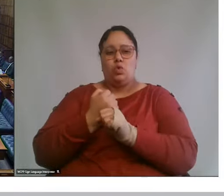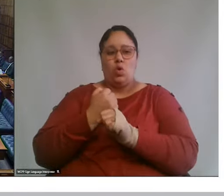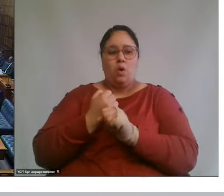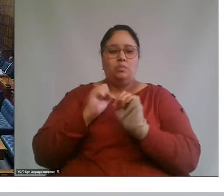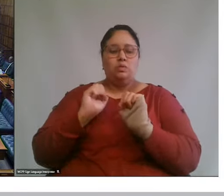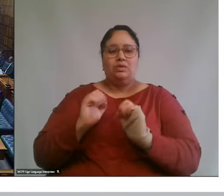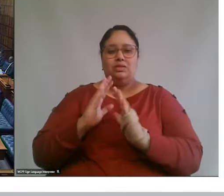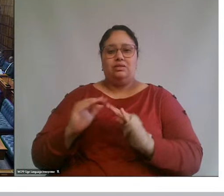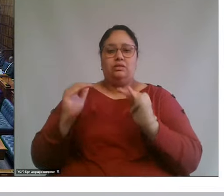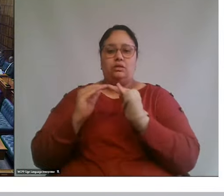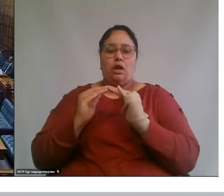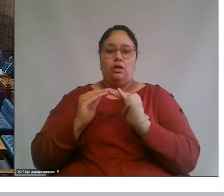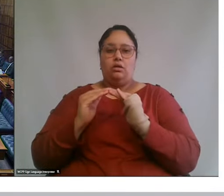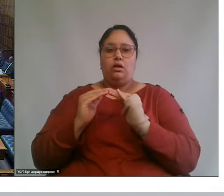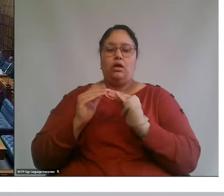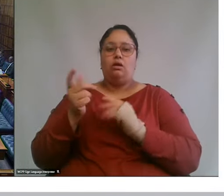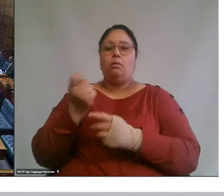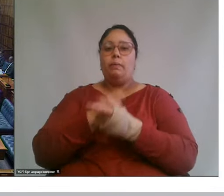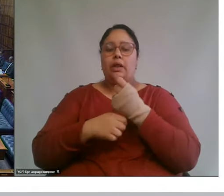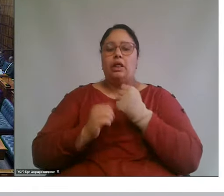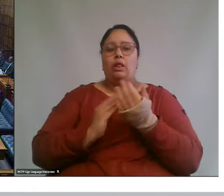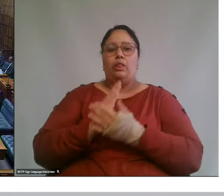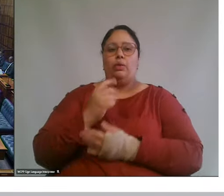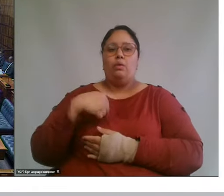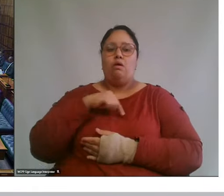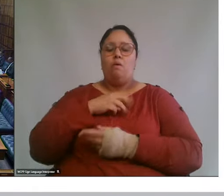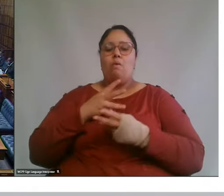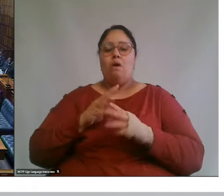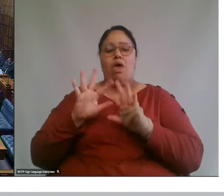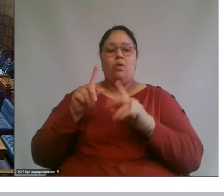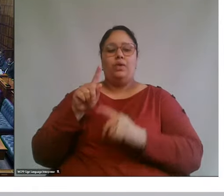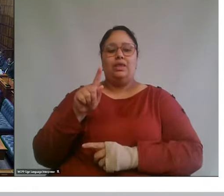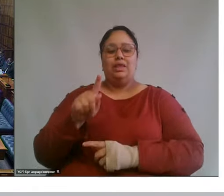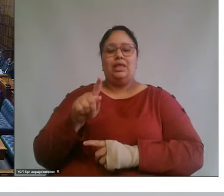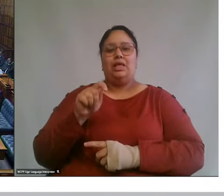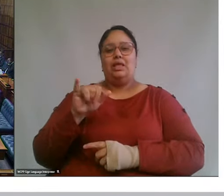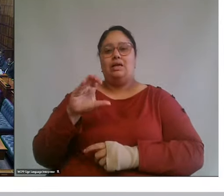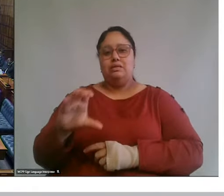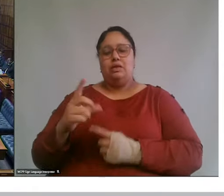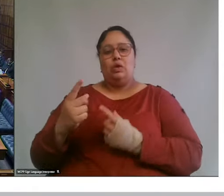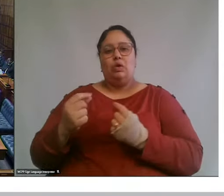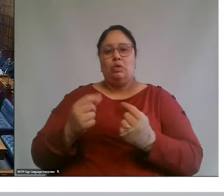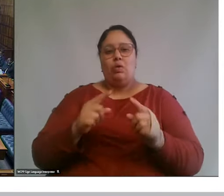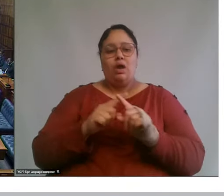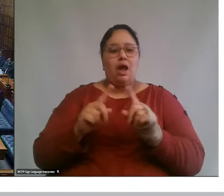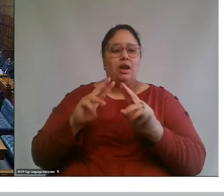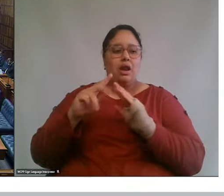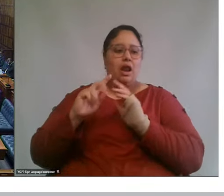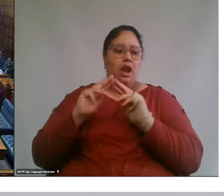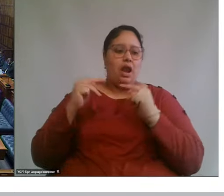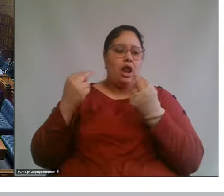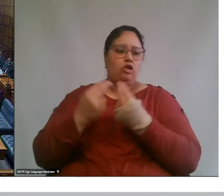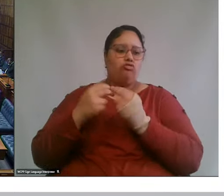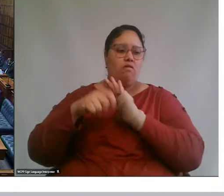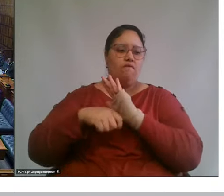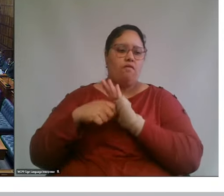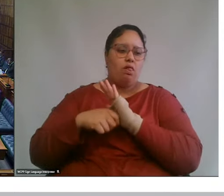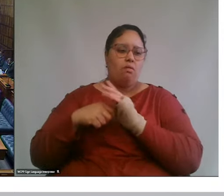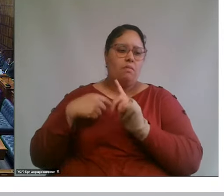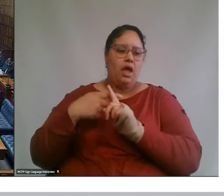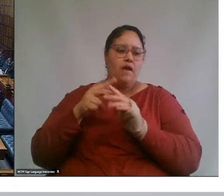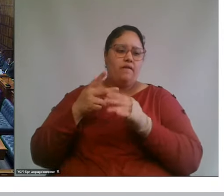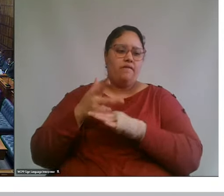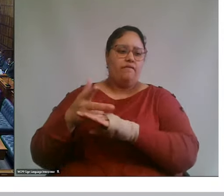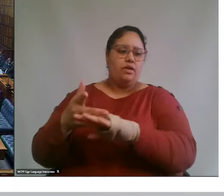standard has also been pulled through into the way that the DTI does it as well as the national Filman video foundation so